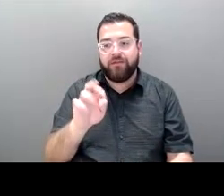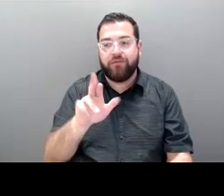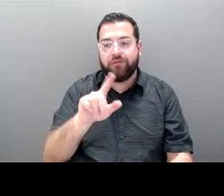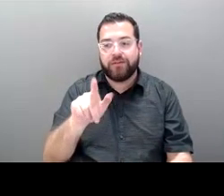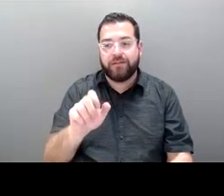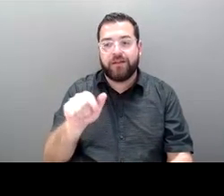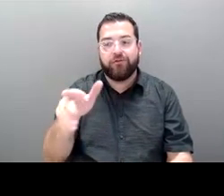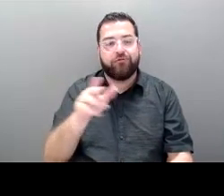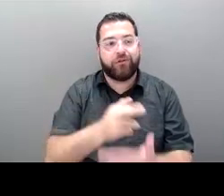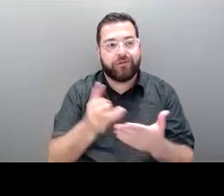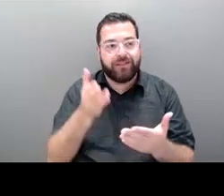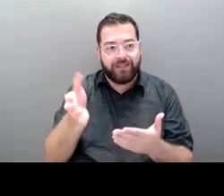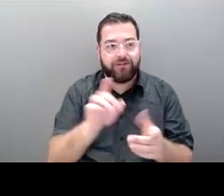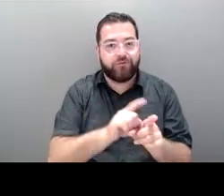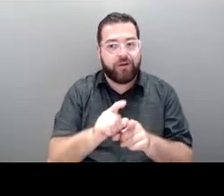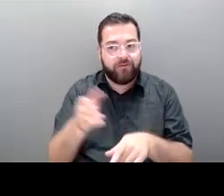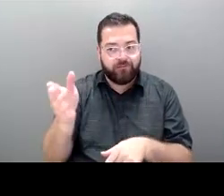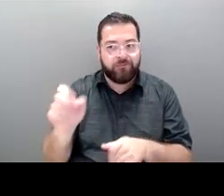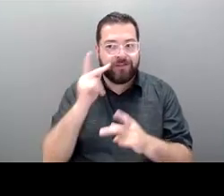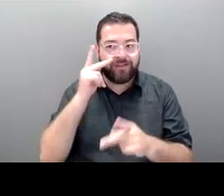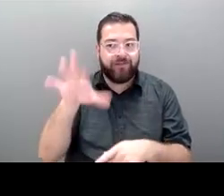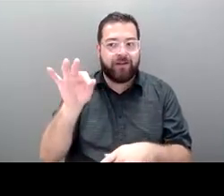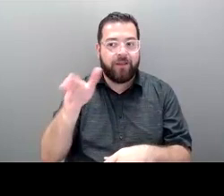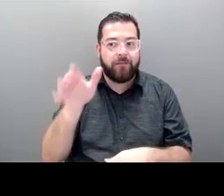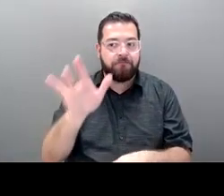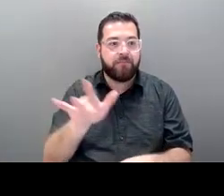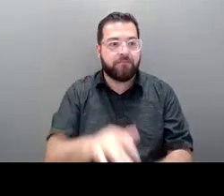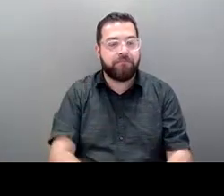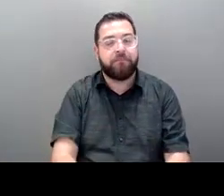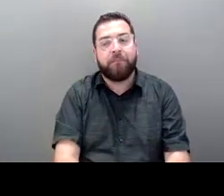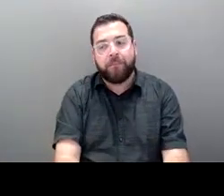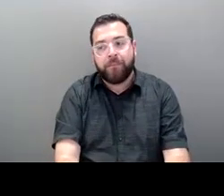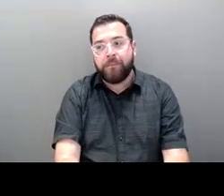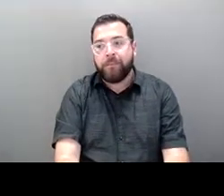I'm giving you that resource as well. And then